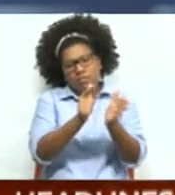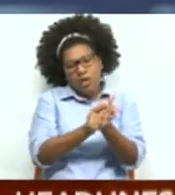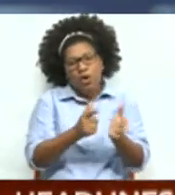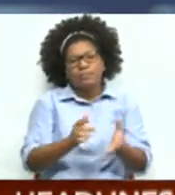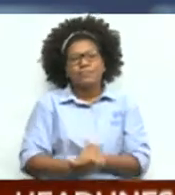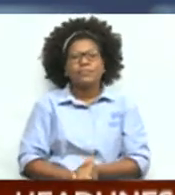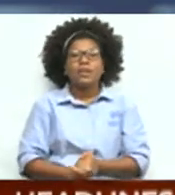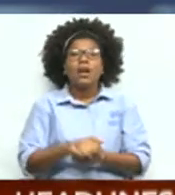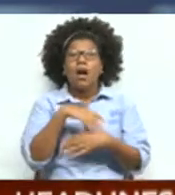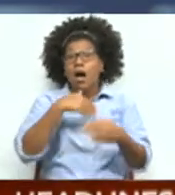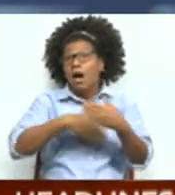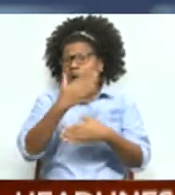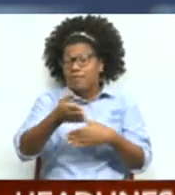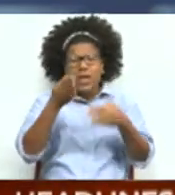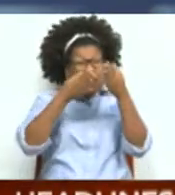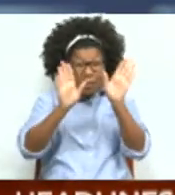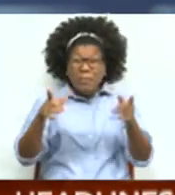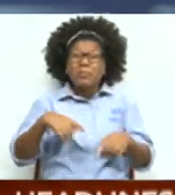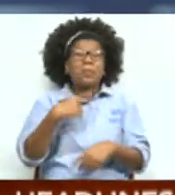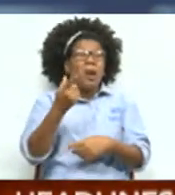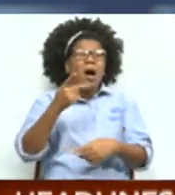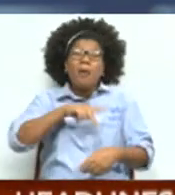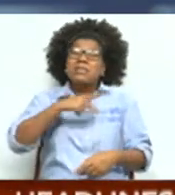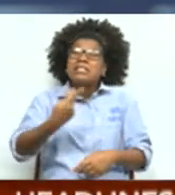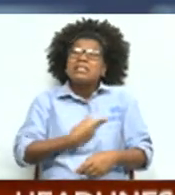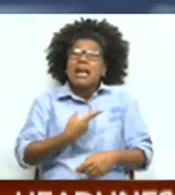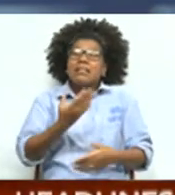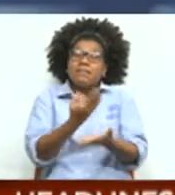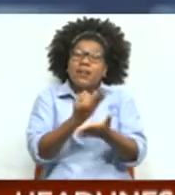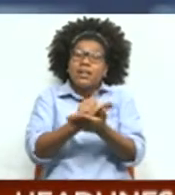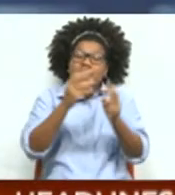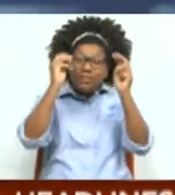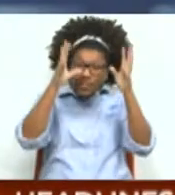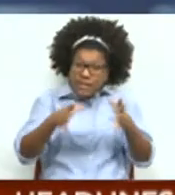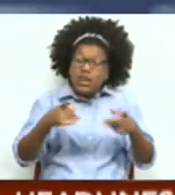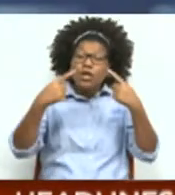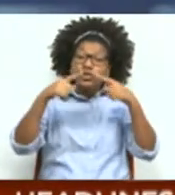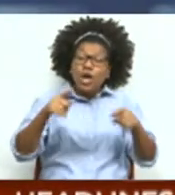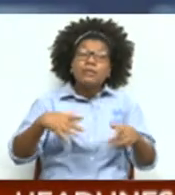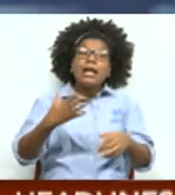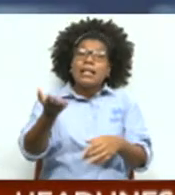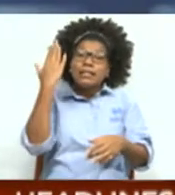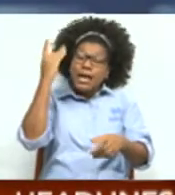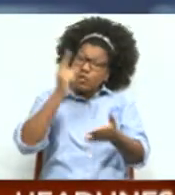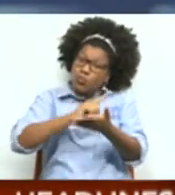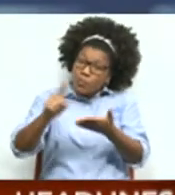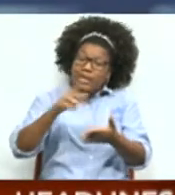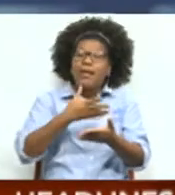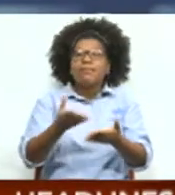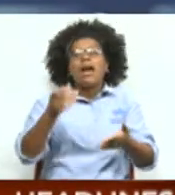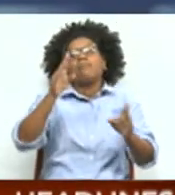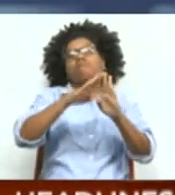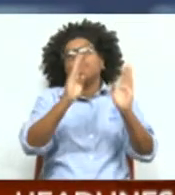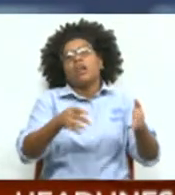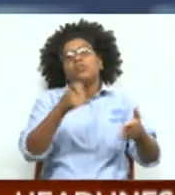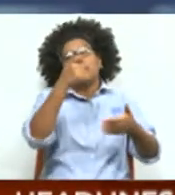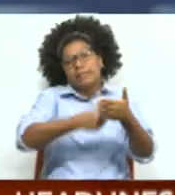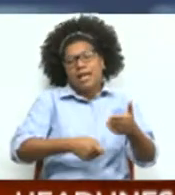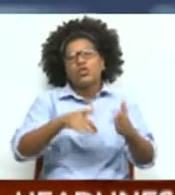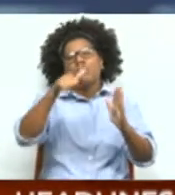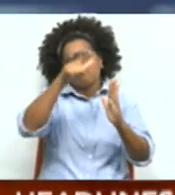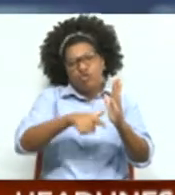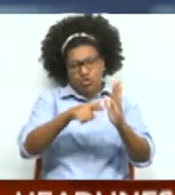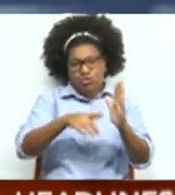property tax, Finance Minister Colm Imbert announced last week that the residential property tax will be reduced from 3% to